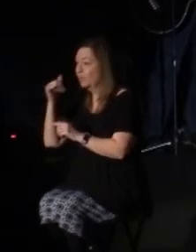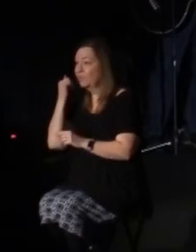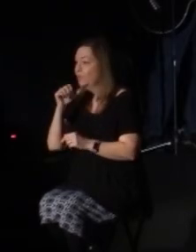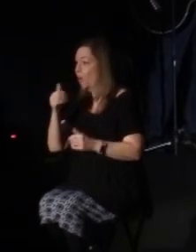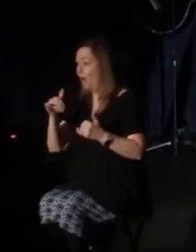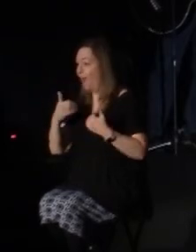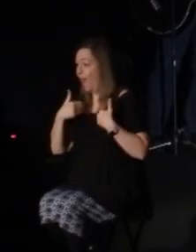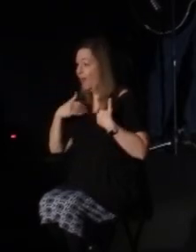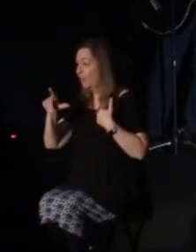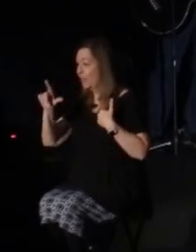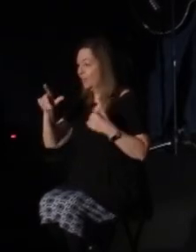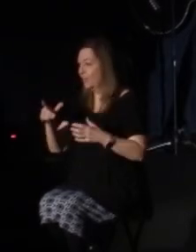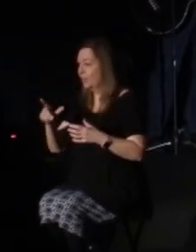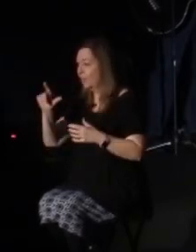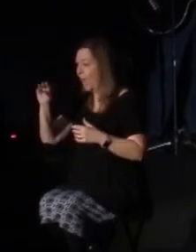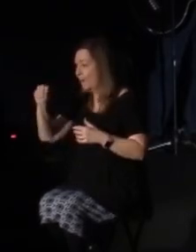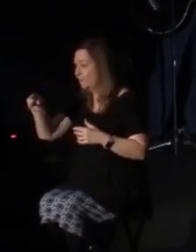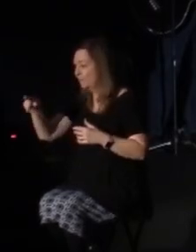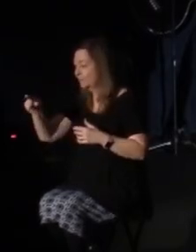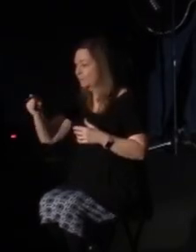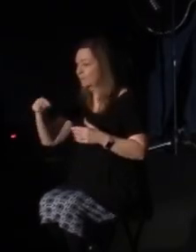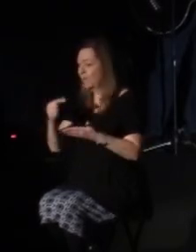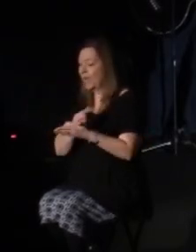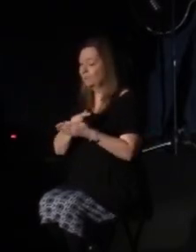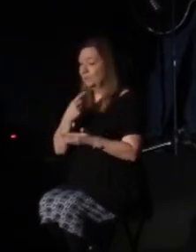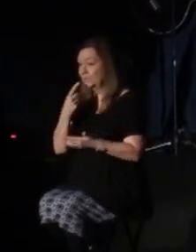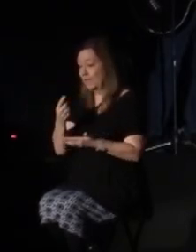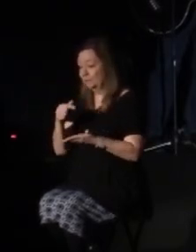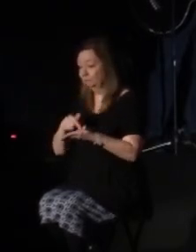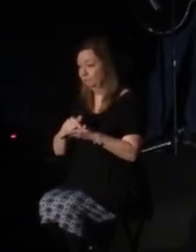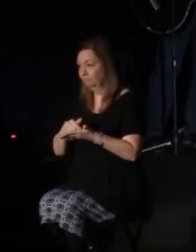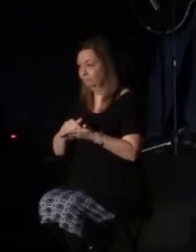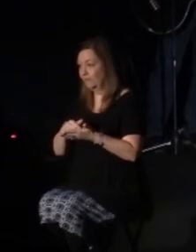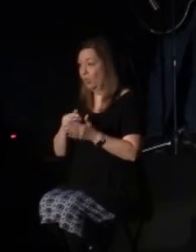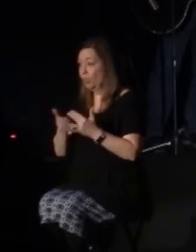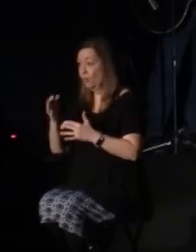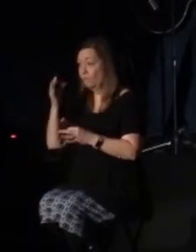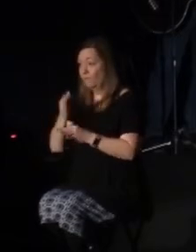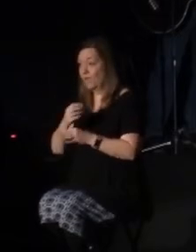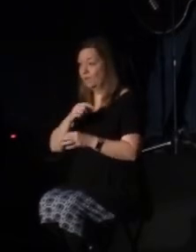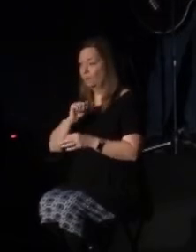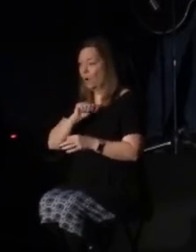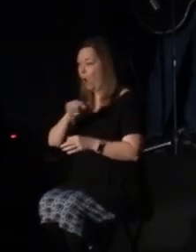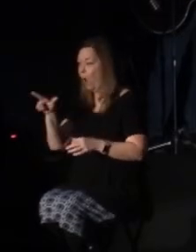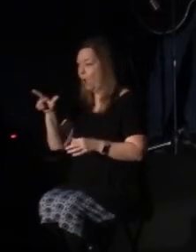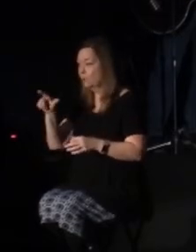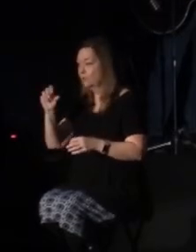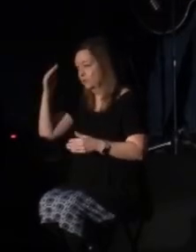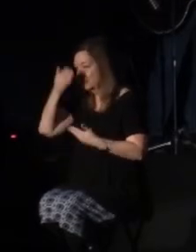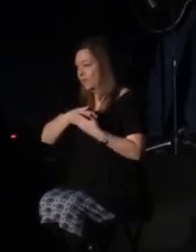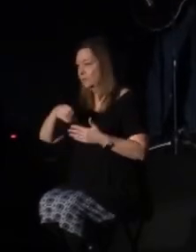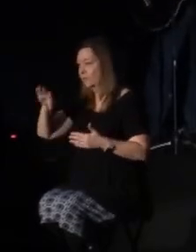says. In Galatians chapter 3, verses 26 and 27, Paul says, "By faith you are all sons of God and